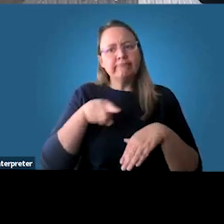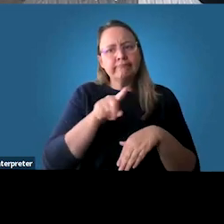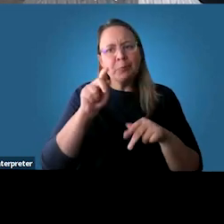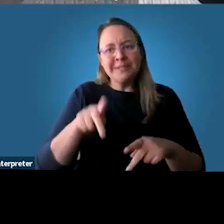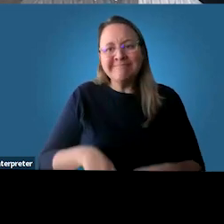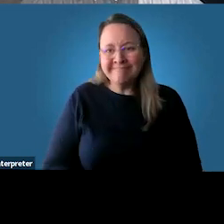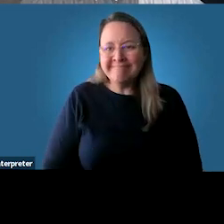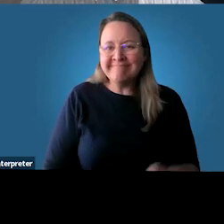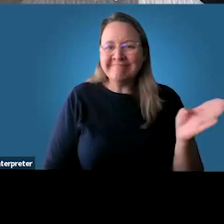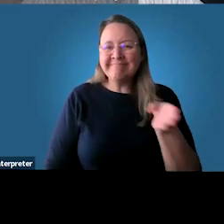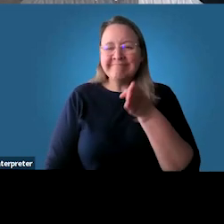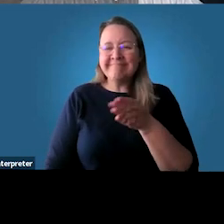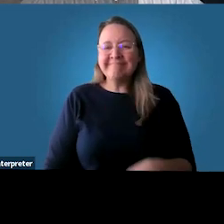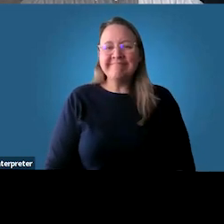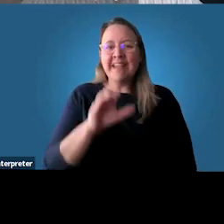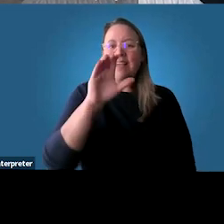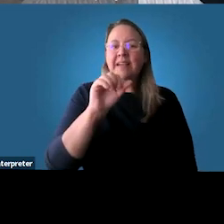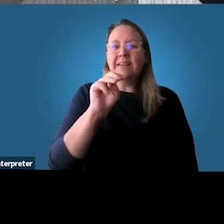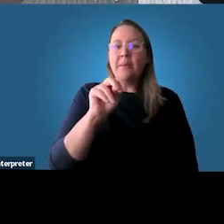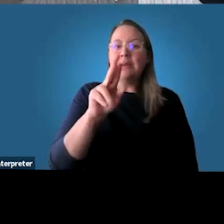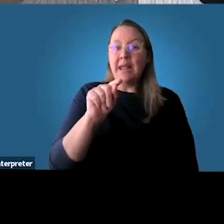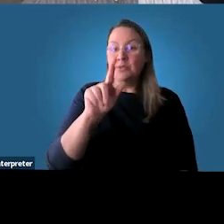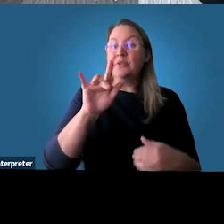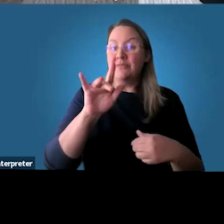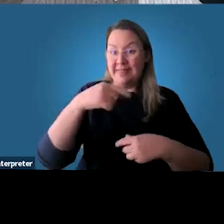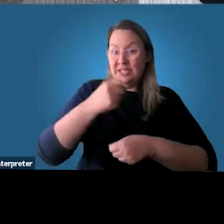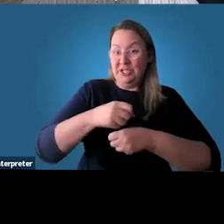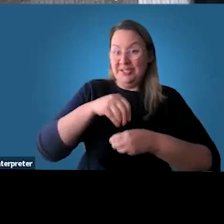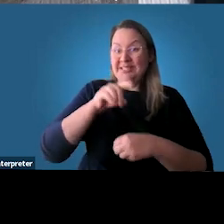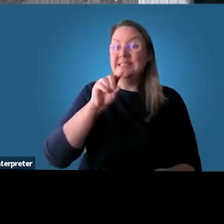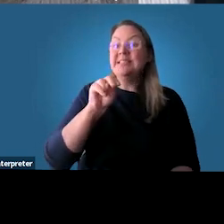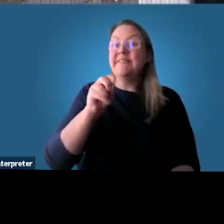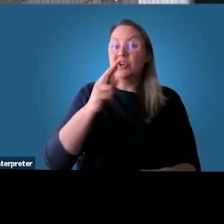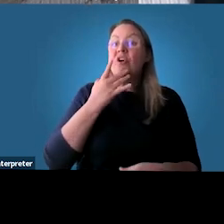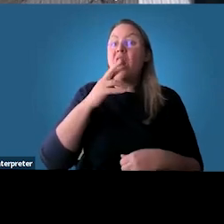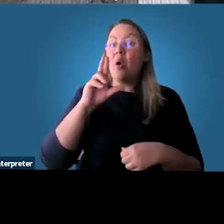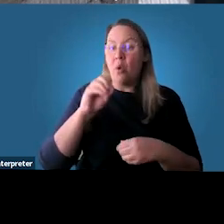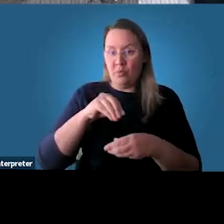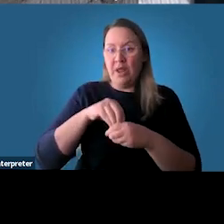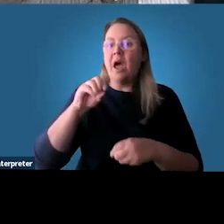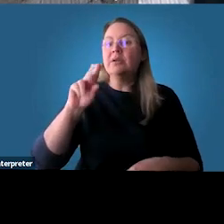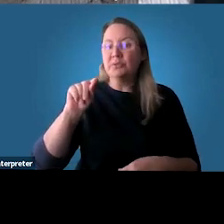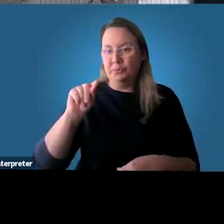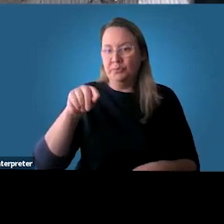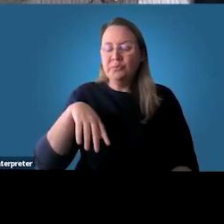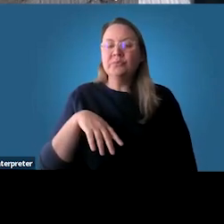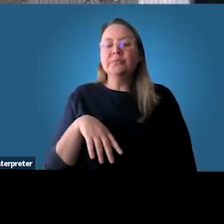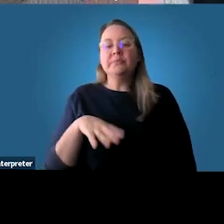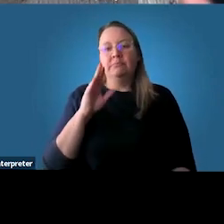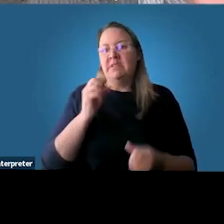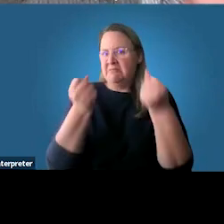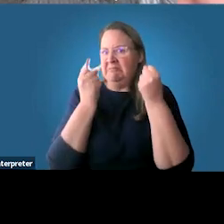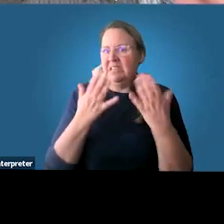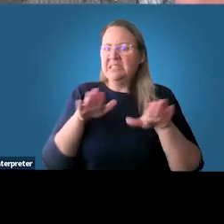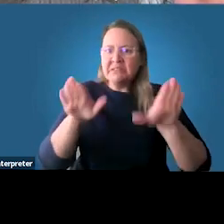Next slide, please, Kareem. Okay. ComNet 25. So this year we're going to be in Denver in October. We're going to have a lot